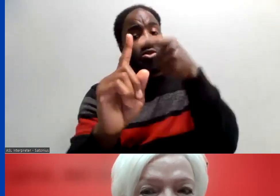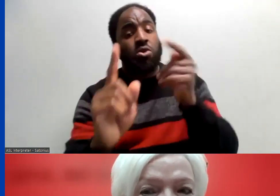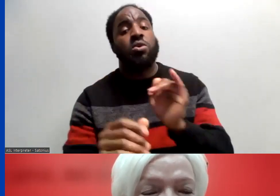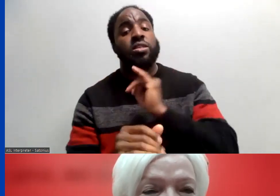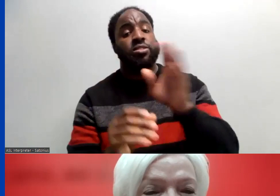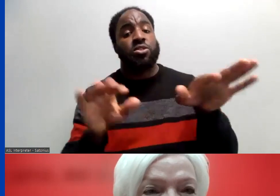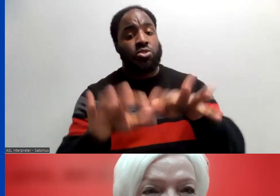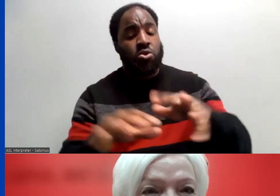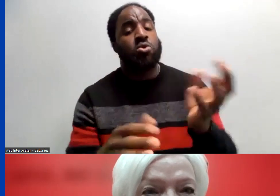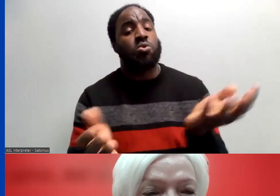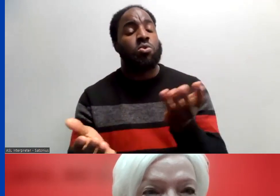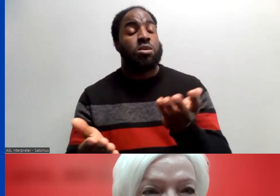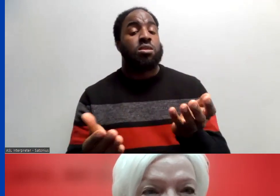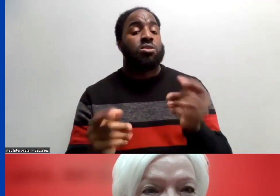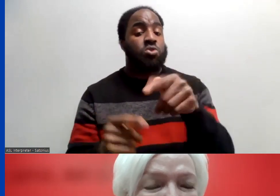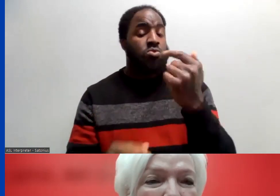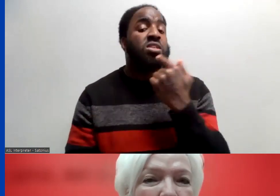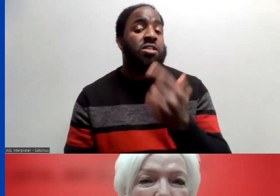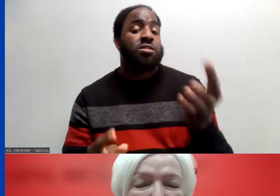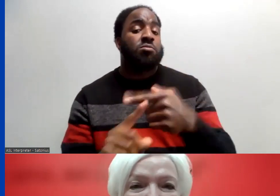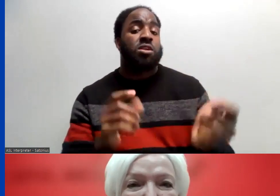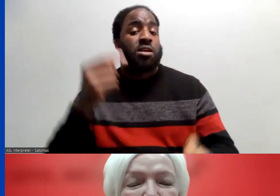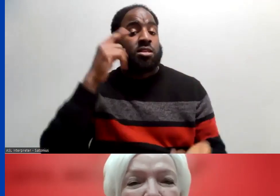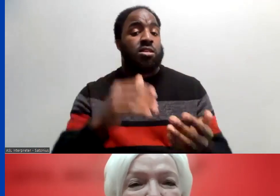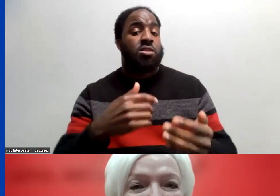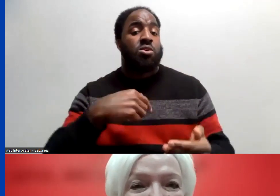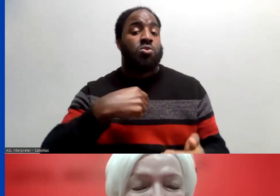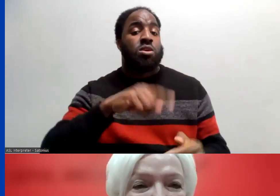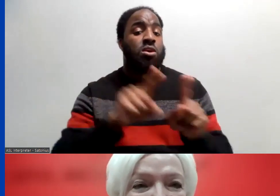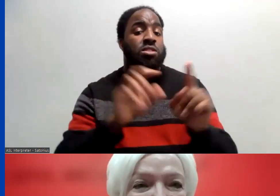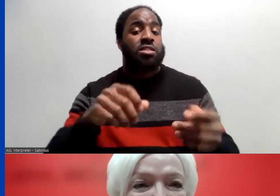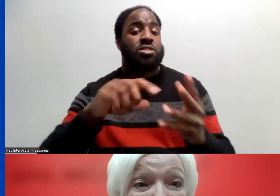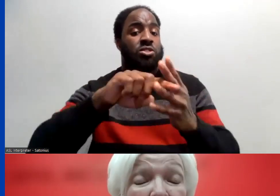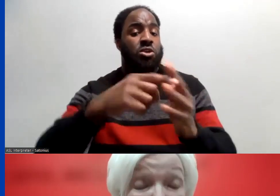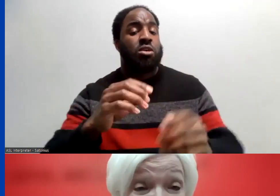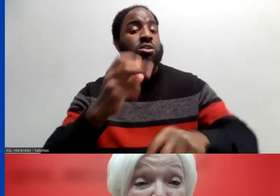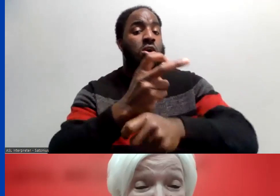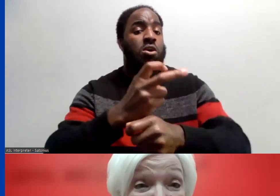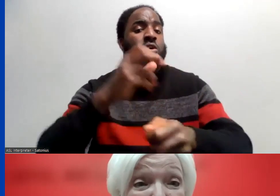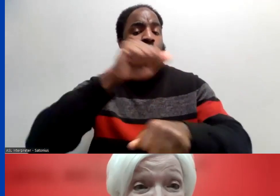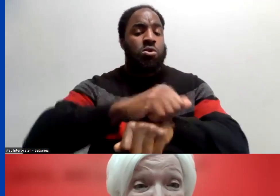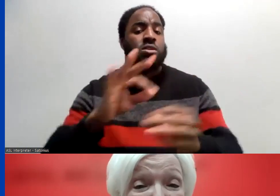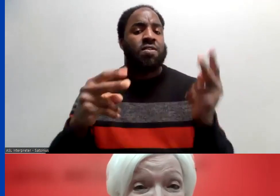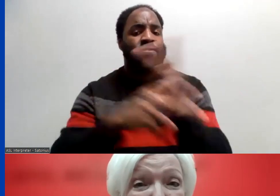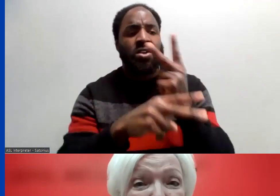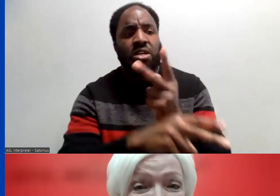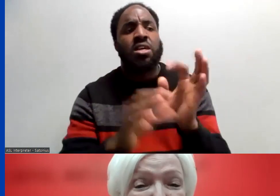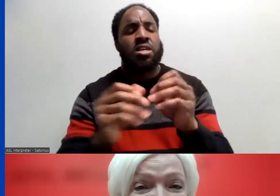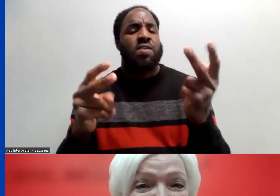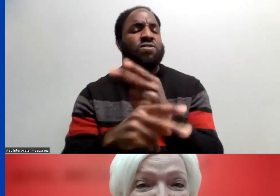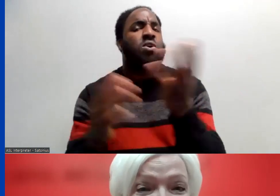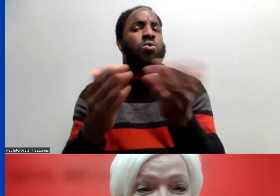do what you have mentioned, but I think that we have to start with the hard work of figuring out how to do it and then figure out what's